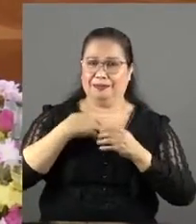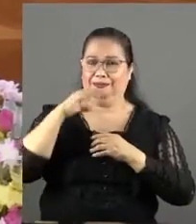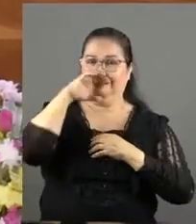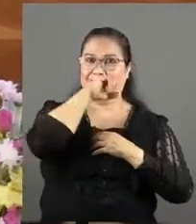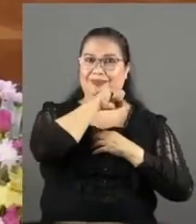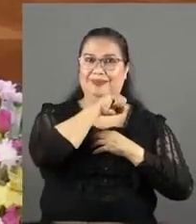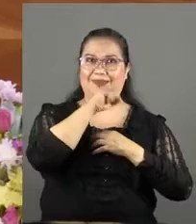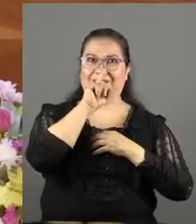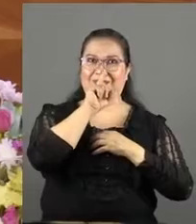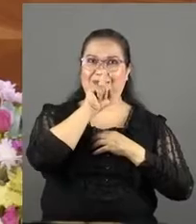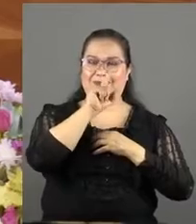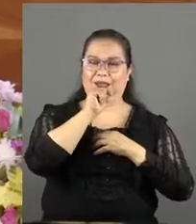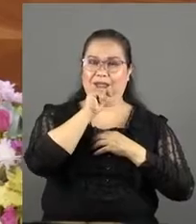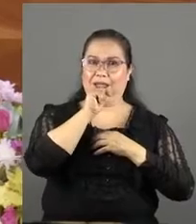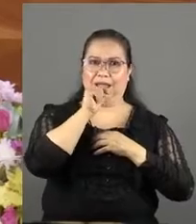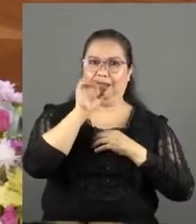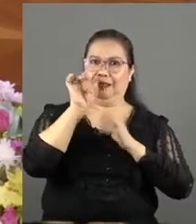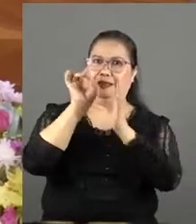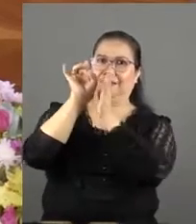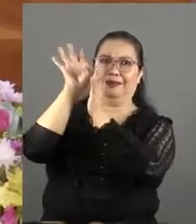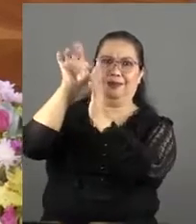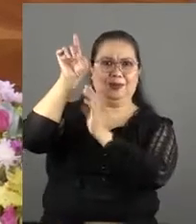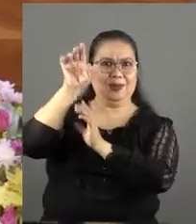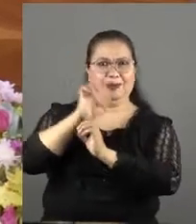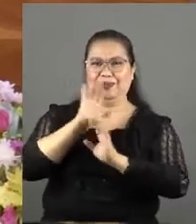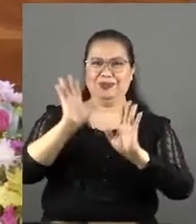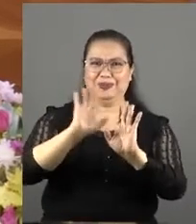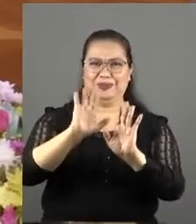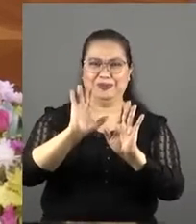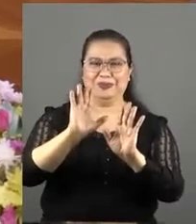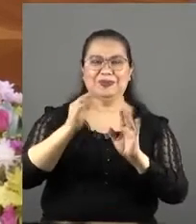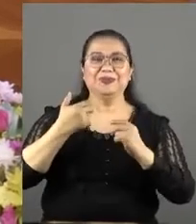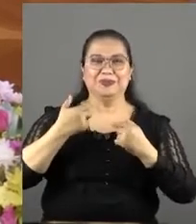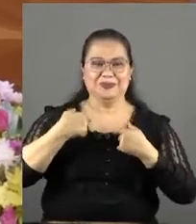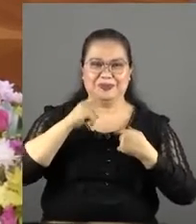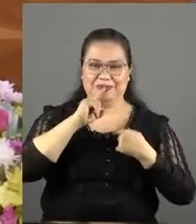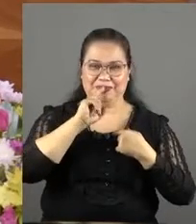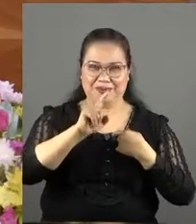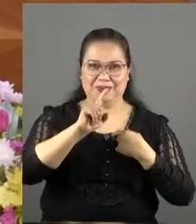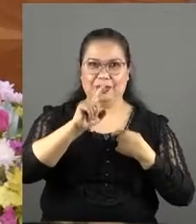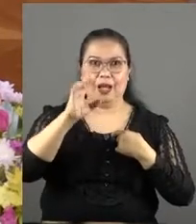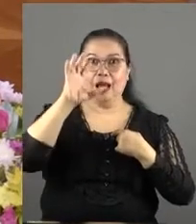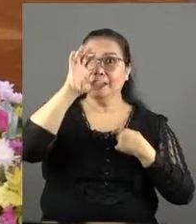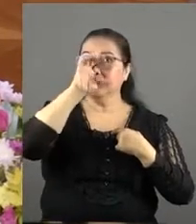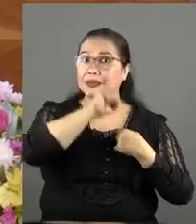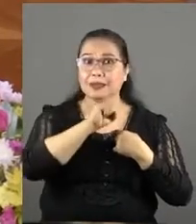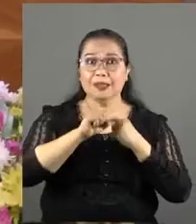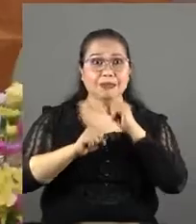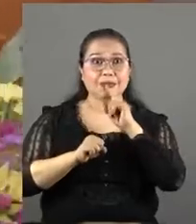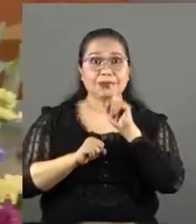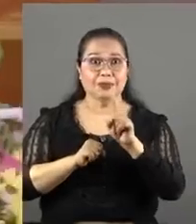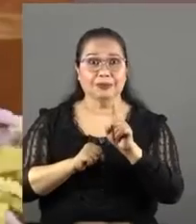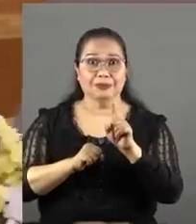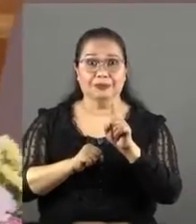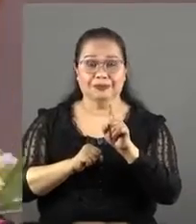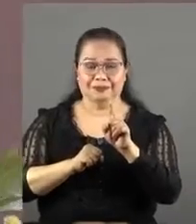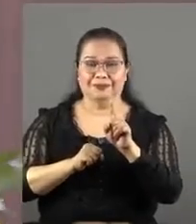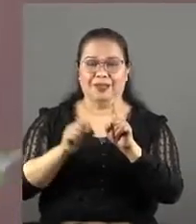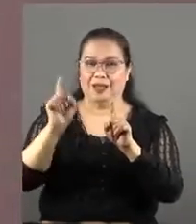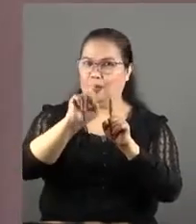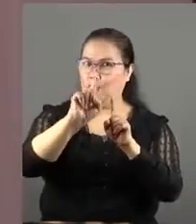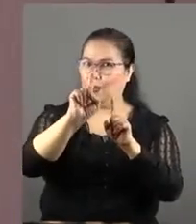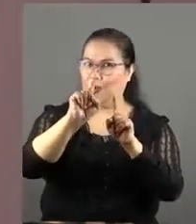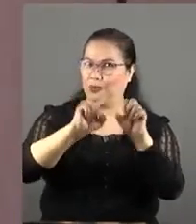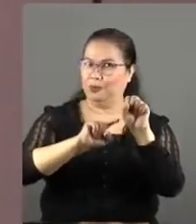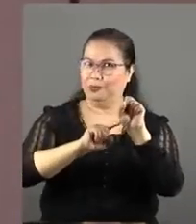not sacrilegious for me to say that. It's a fact. I mean, just read it. It's strange, isn't it? Look at how it begins.